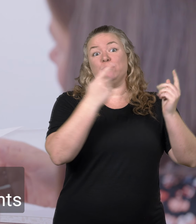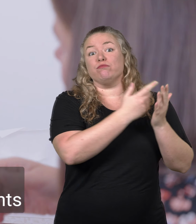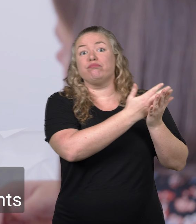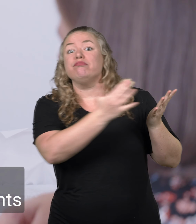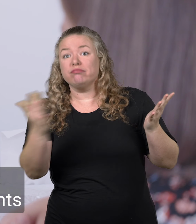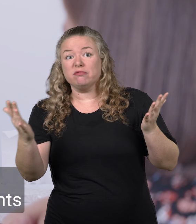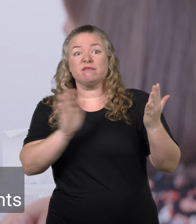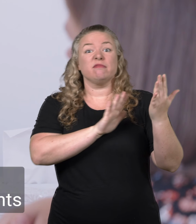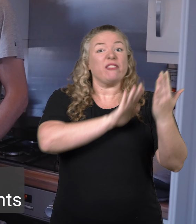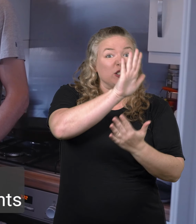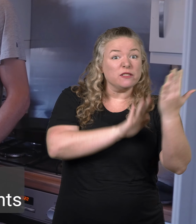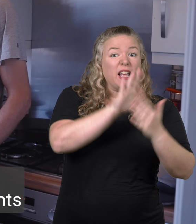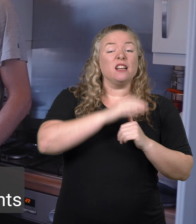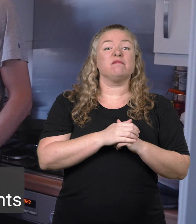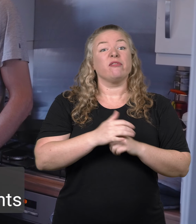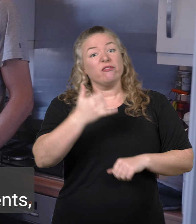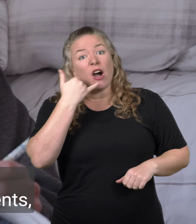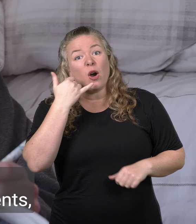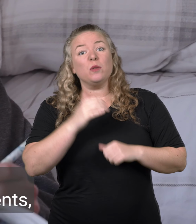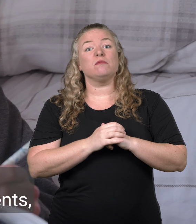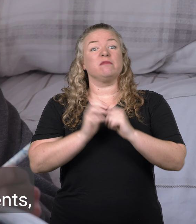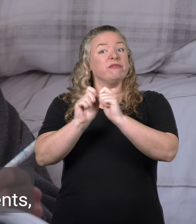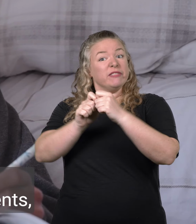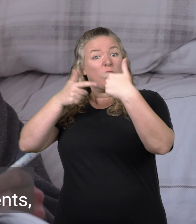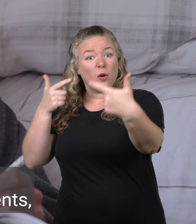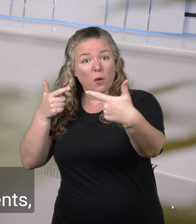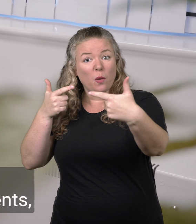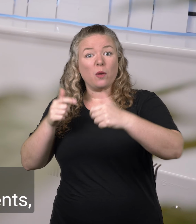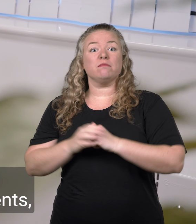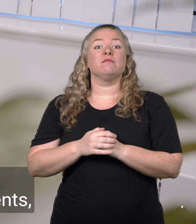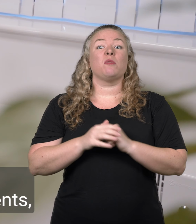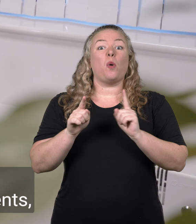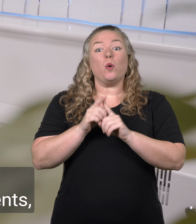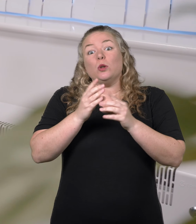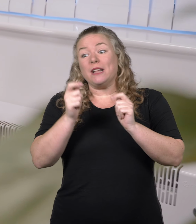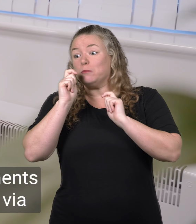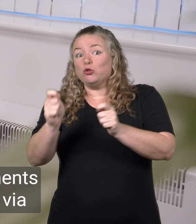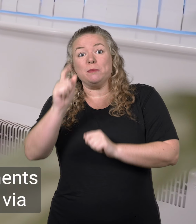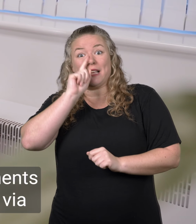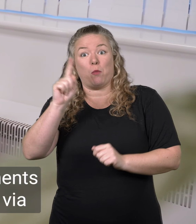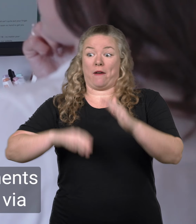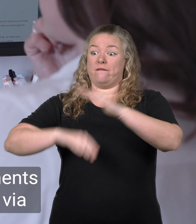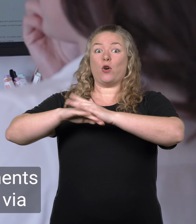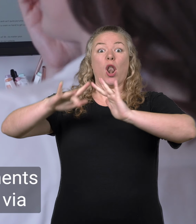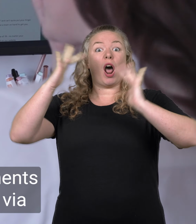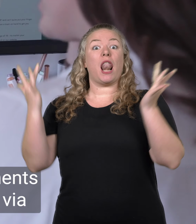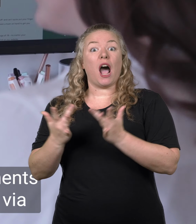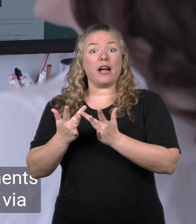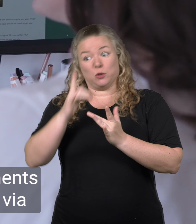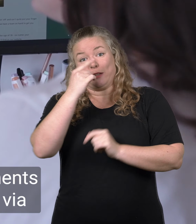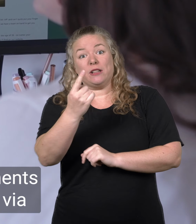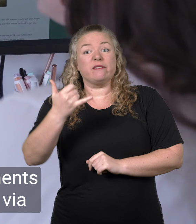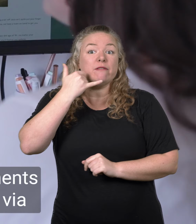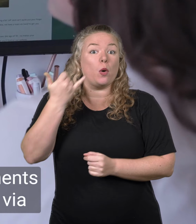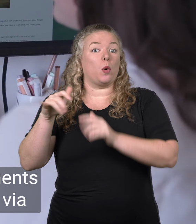as well as offering face-to-face appointments. We offer appointments via telephone. We can also do video call appointments. And we also have some of our treatments that